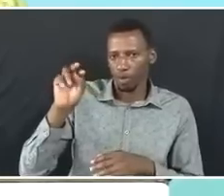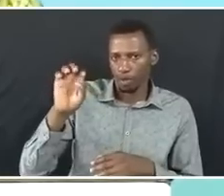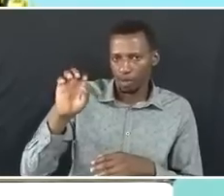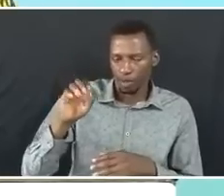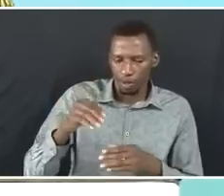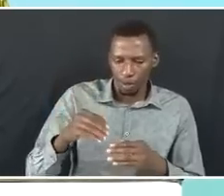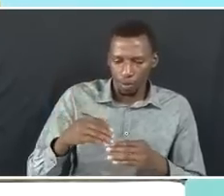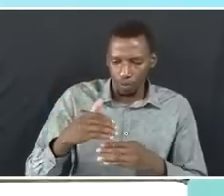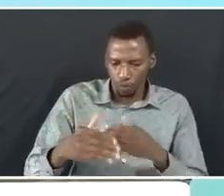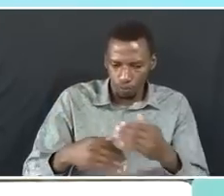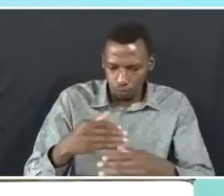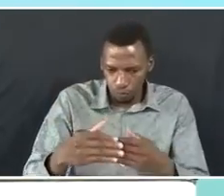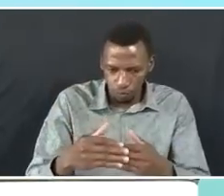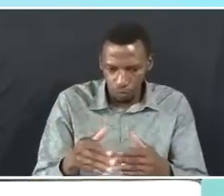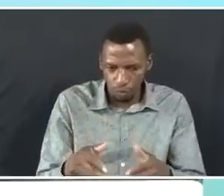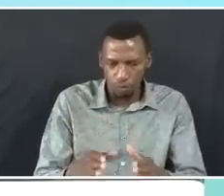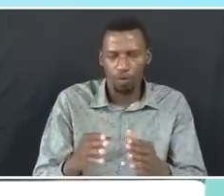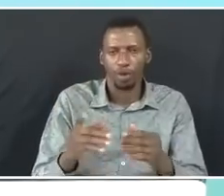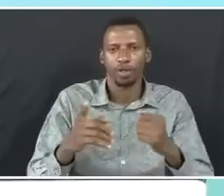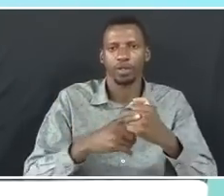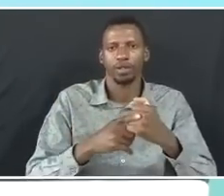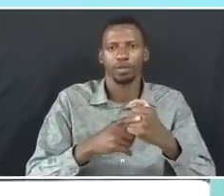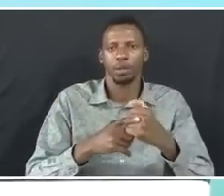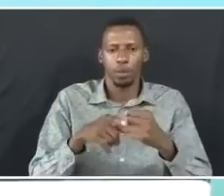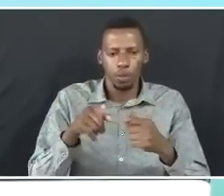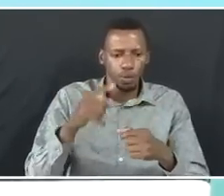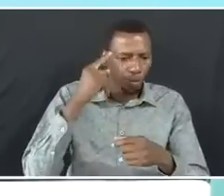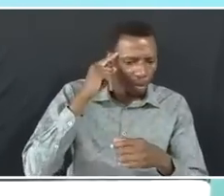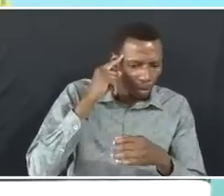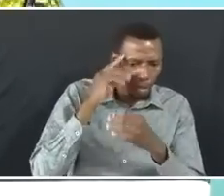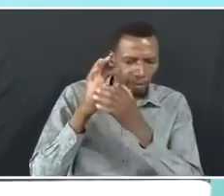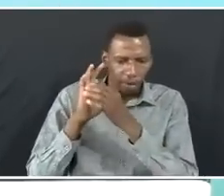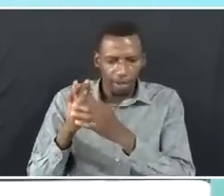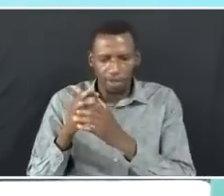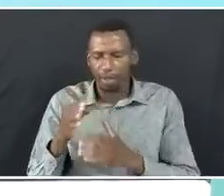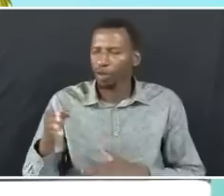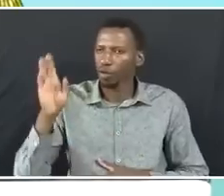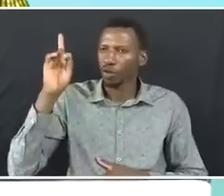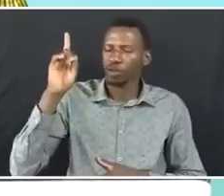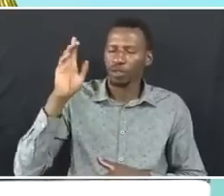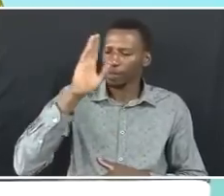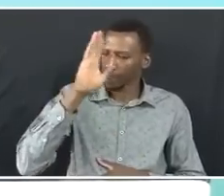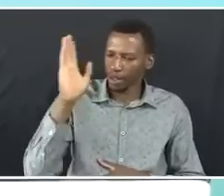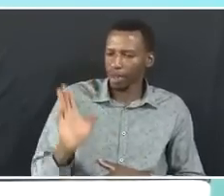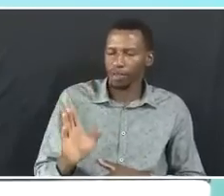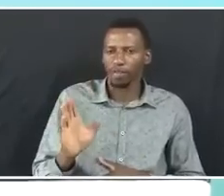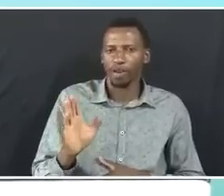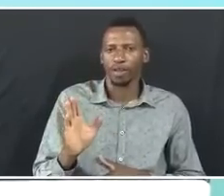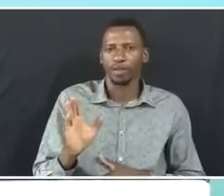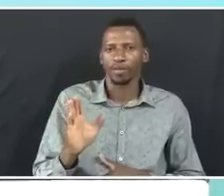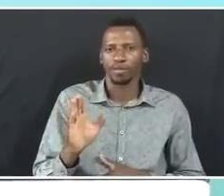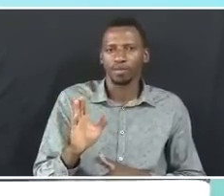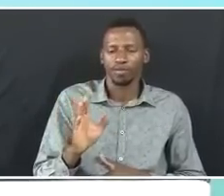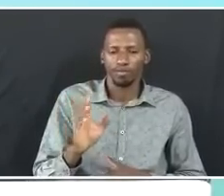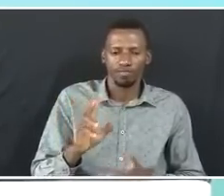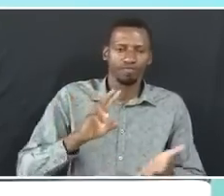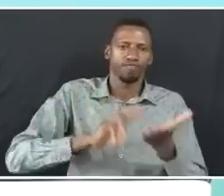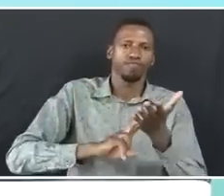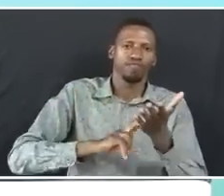So even if you sugarcoat it with culture, God has never and will never sanction